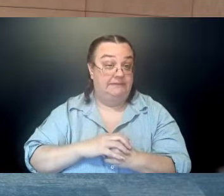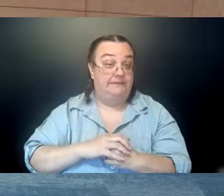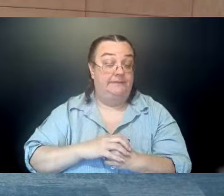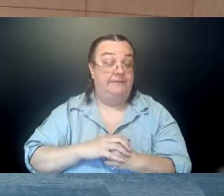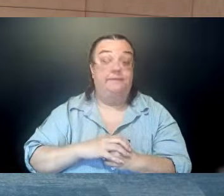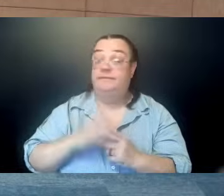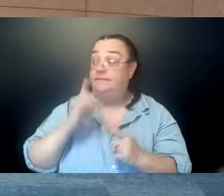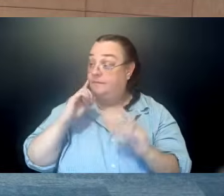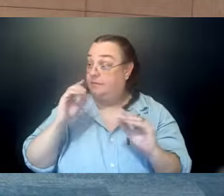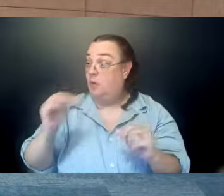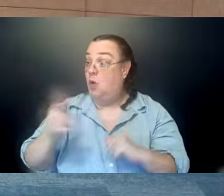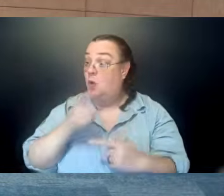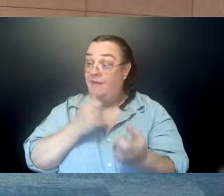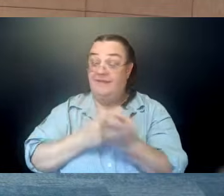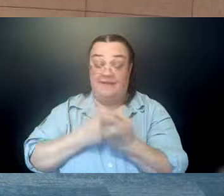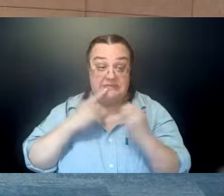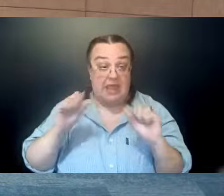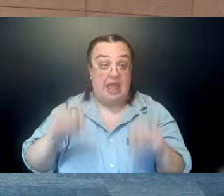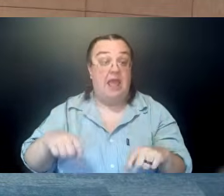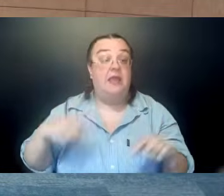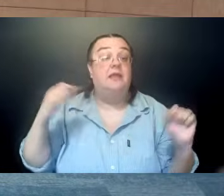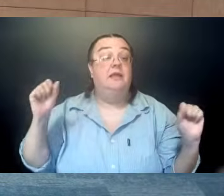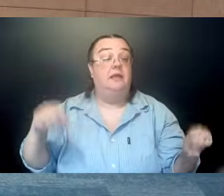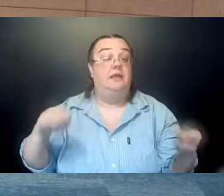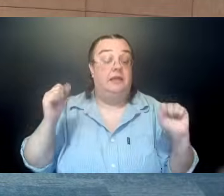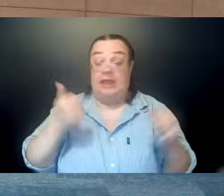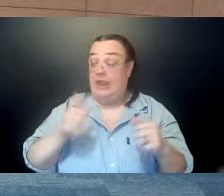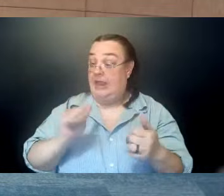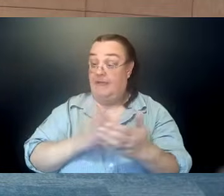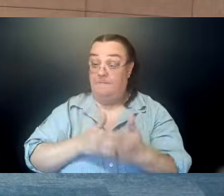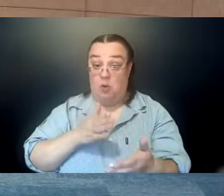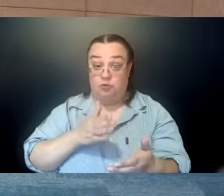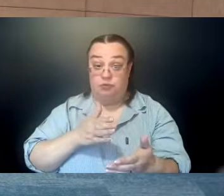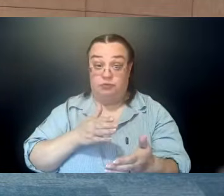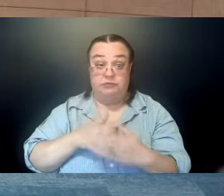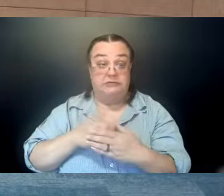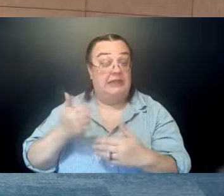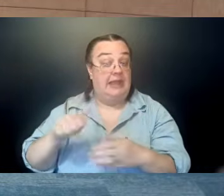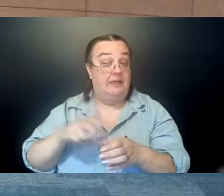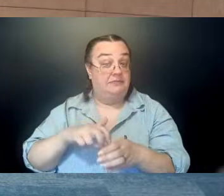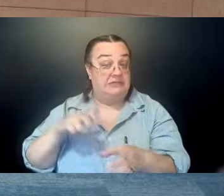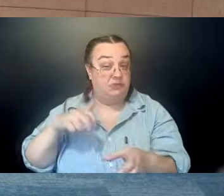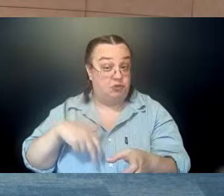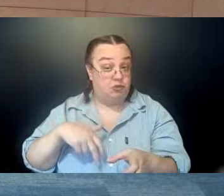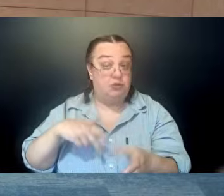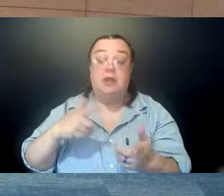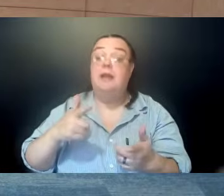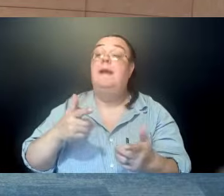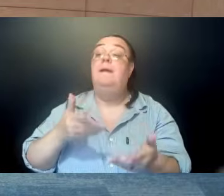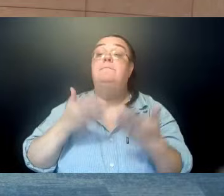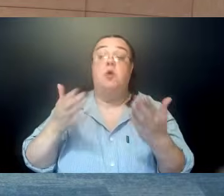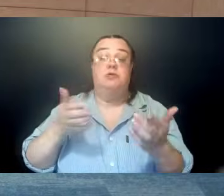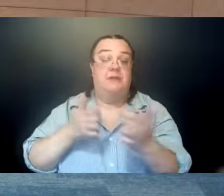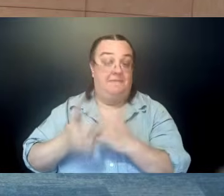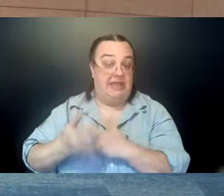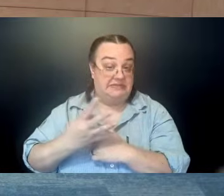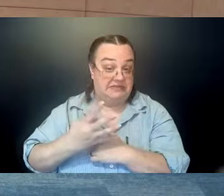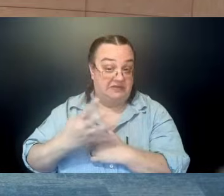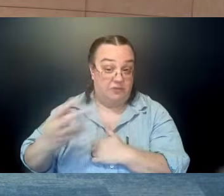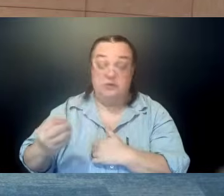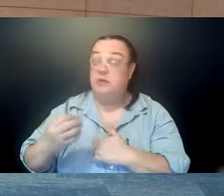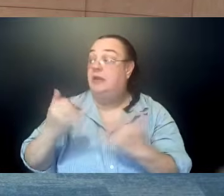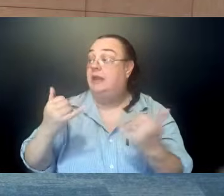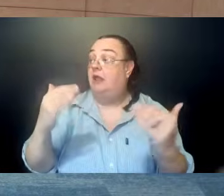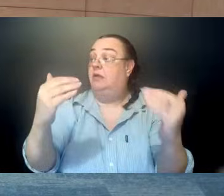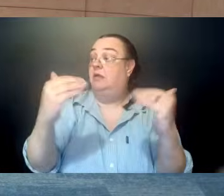Hearing none, all those in favor say aye. Aye. Any opposed? Any abstentions? The motion passes 4-0. We are on